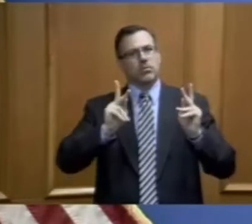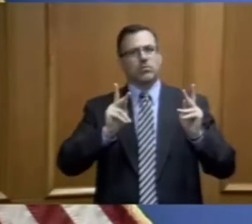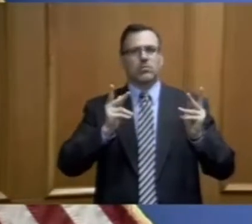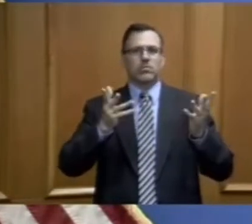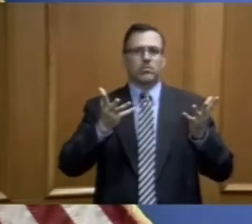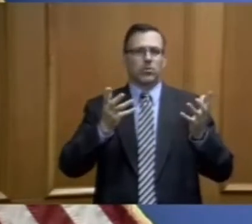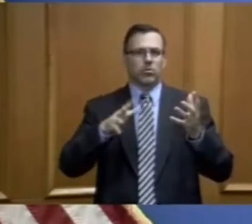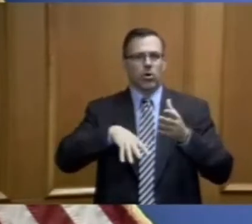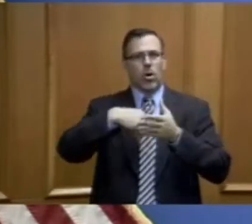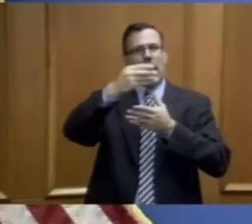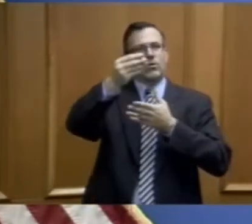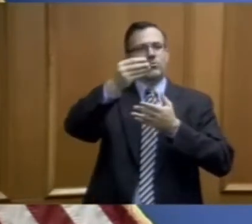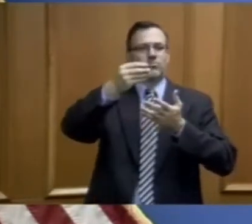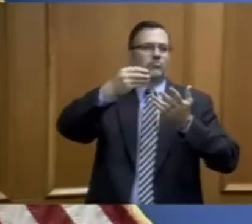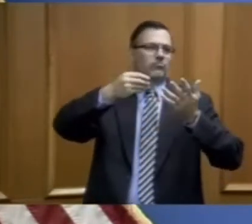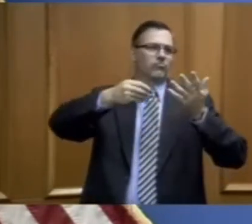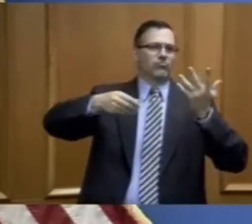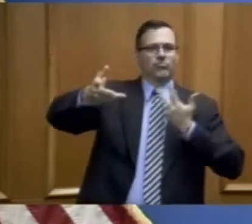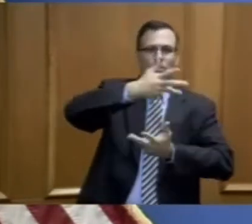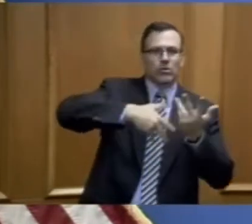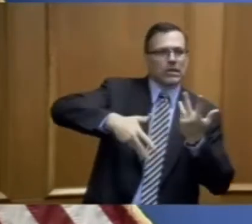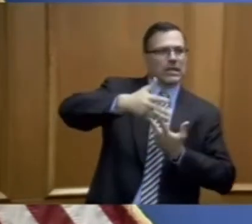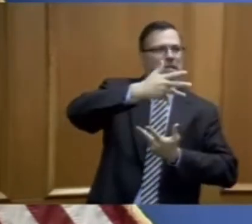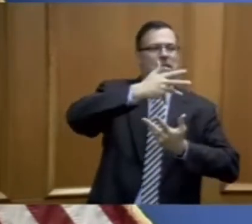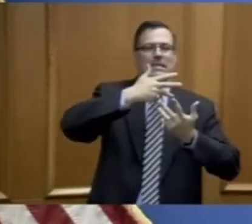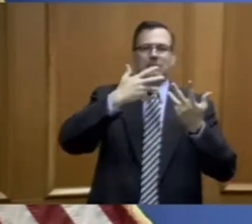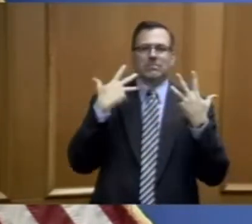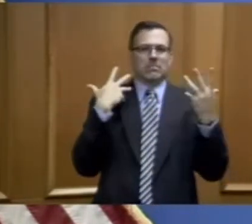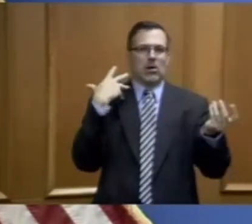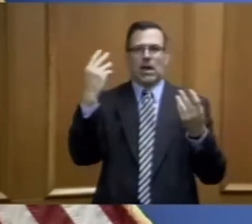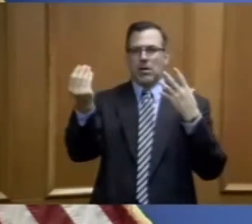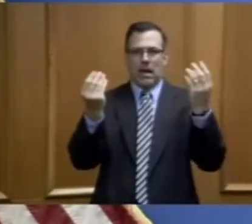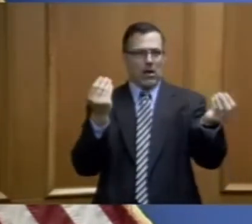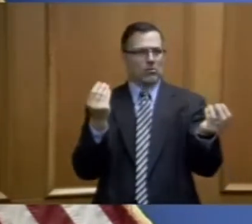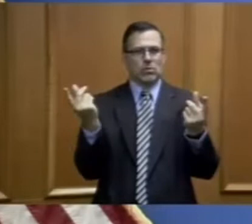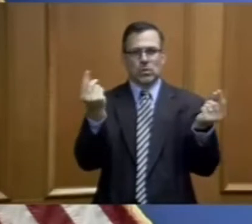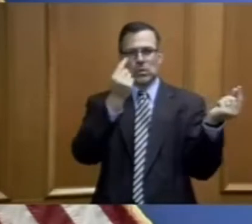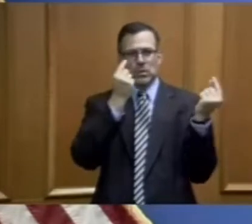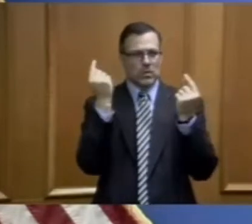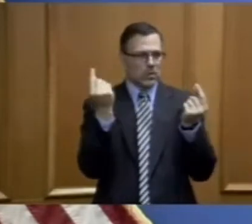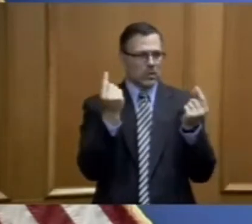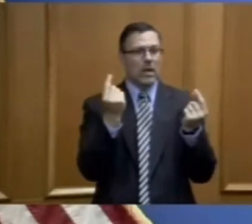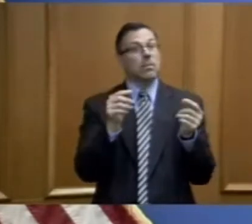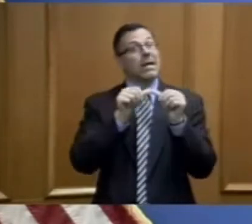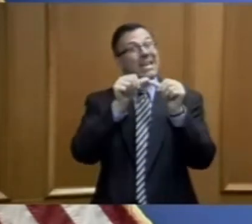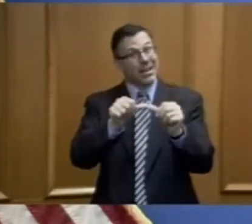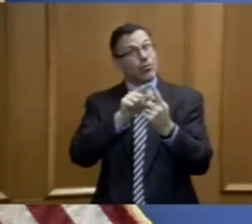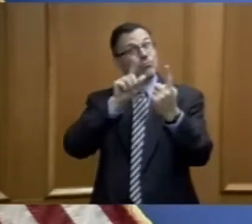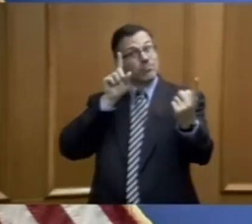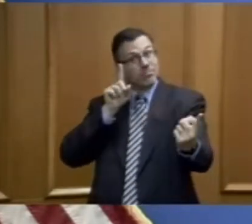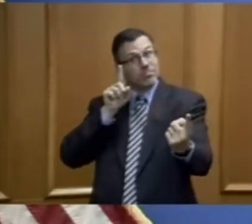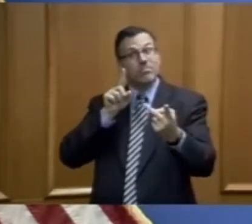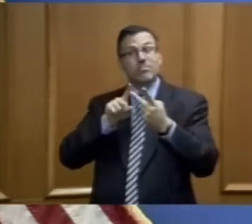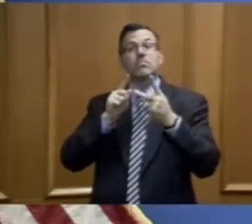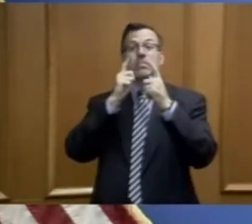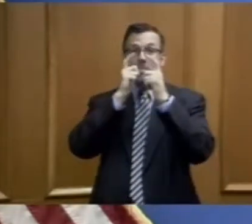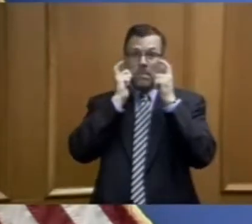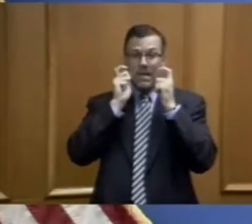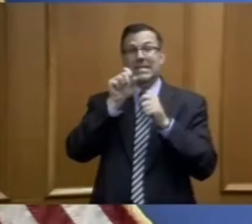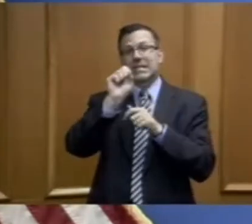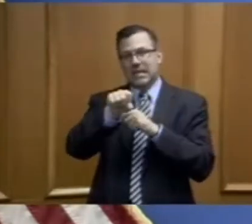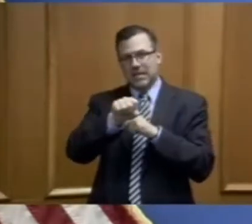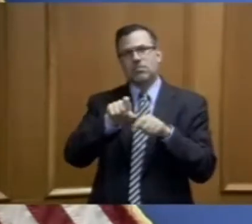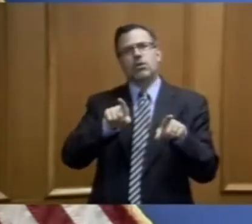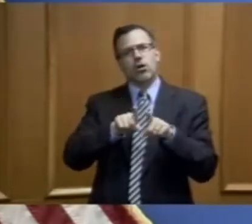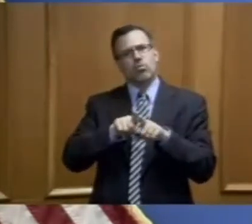move, to socialize, to continue their practices of social distancing and mask wearing, but to continue to live